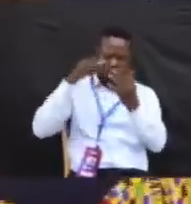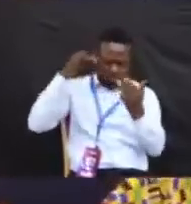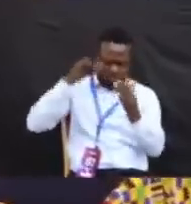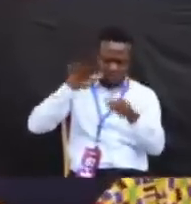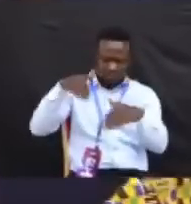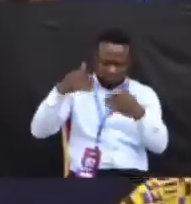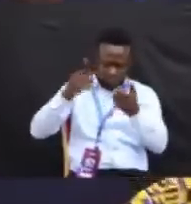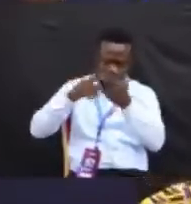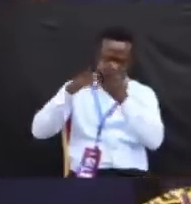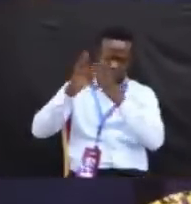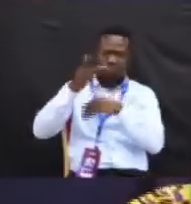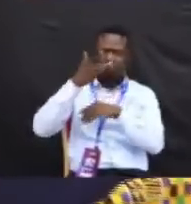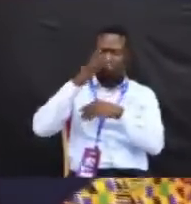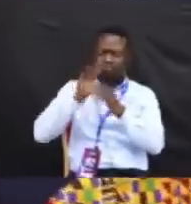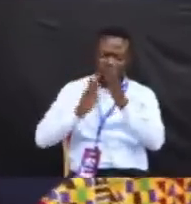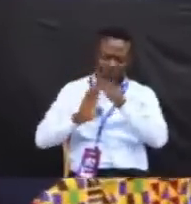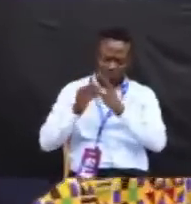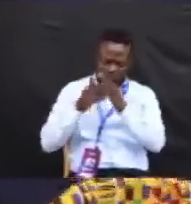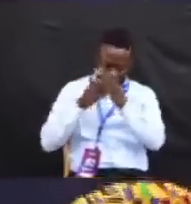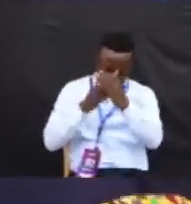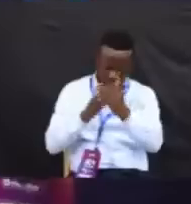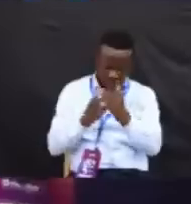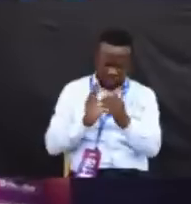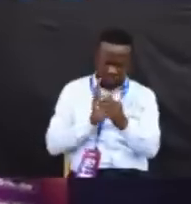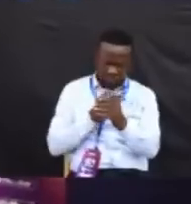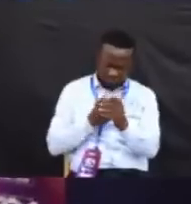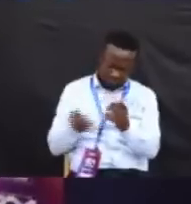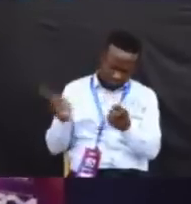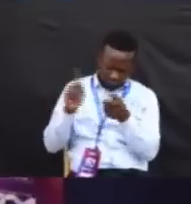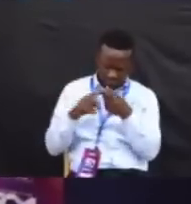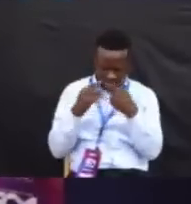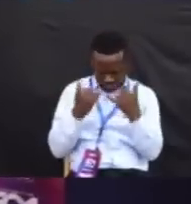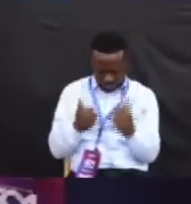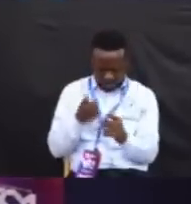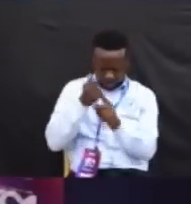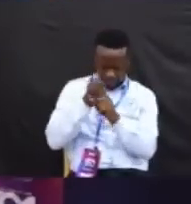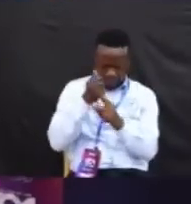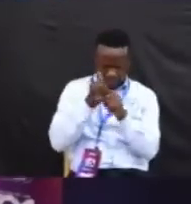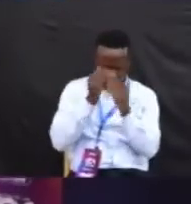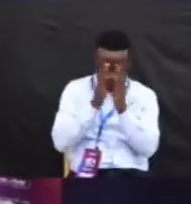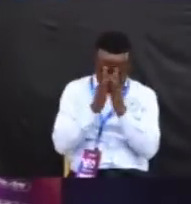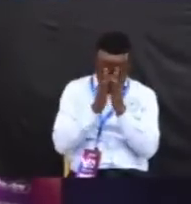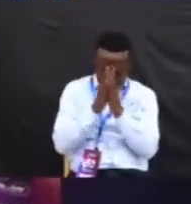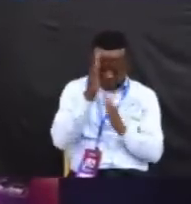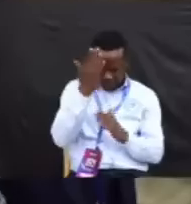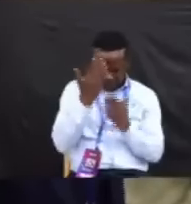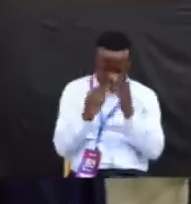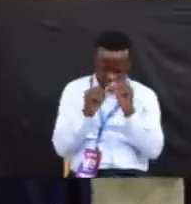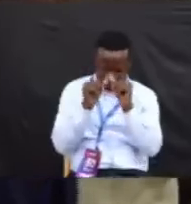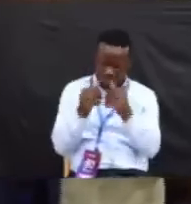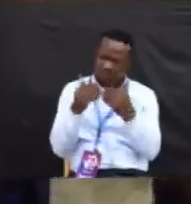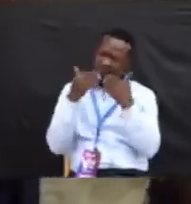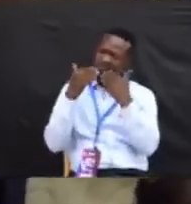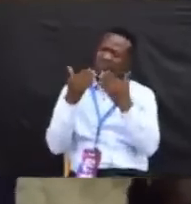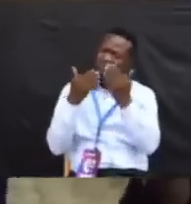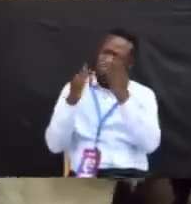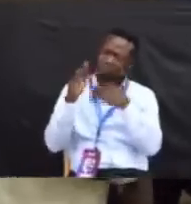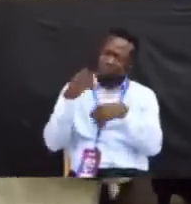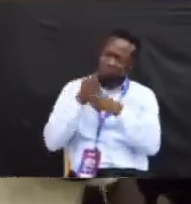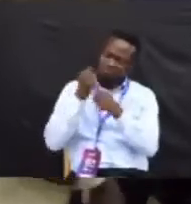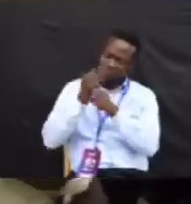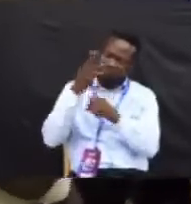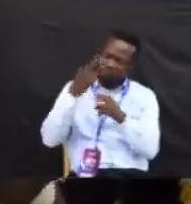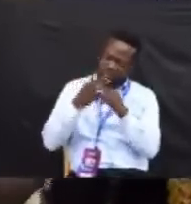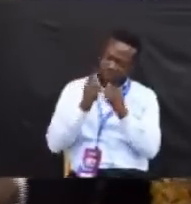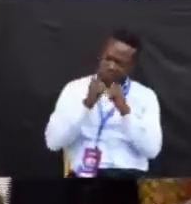Uh they rested their self on him. Uh they knew that apart from him uh there was nothing they could do.